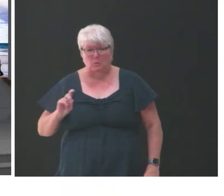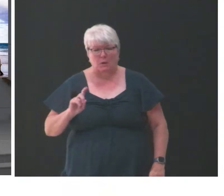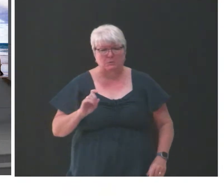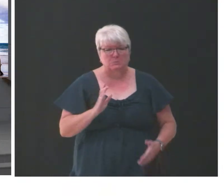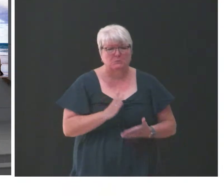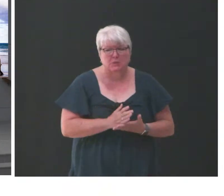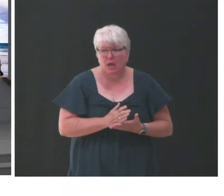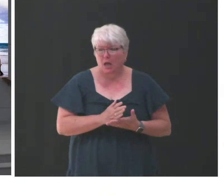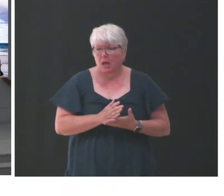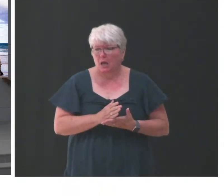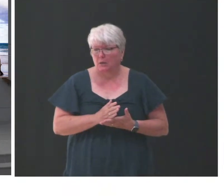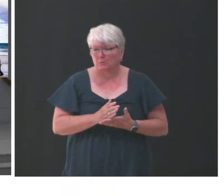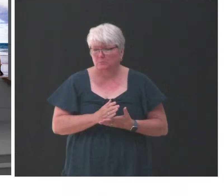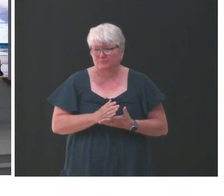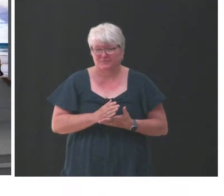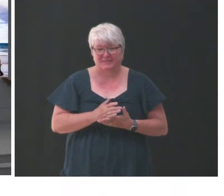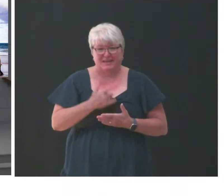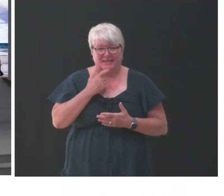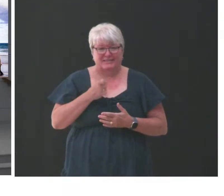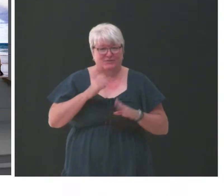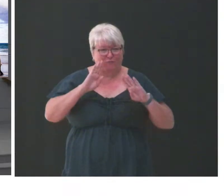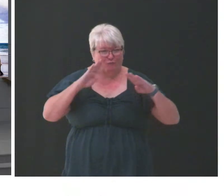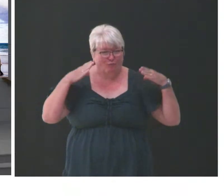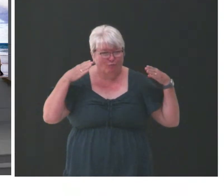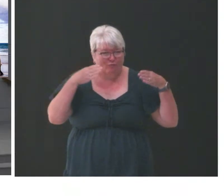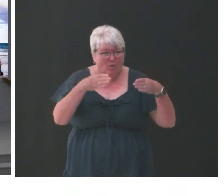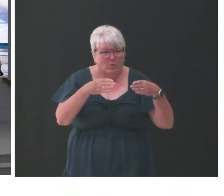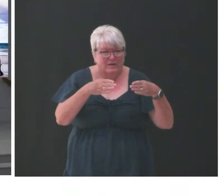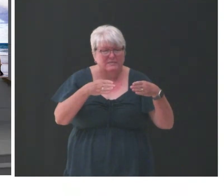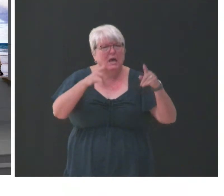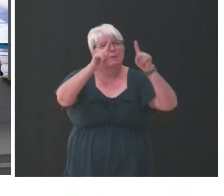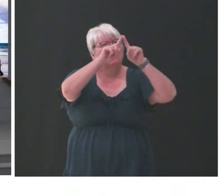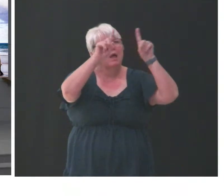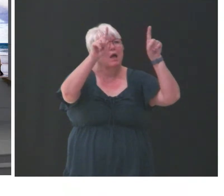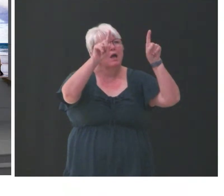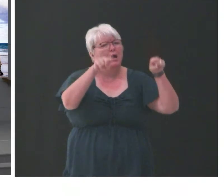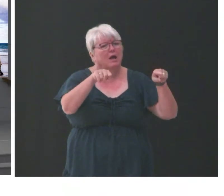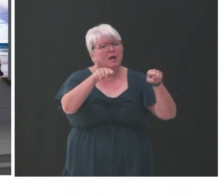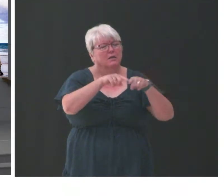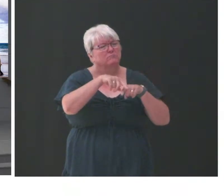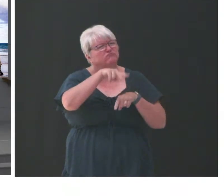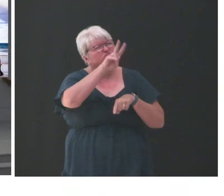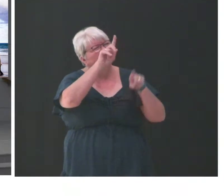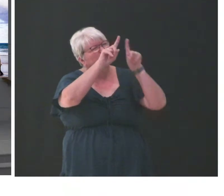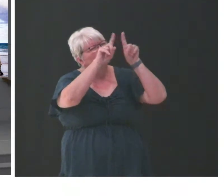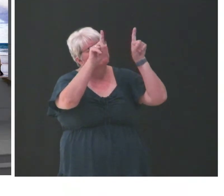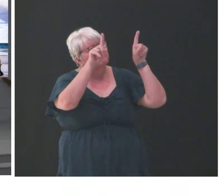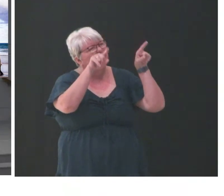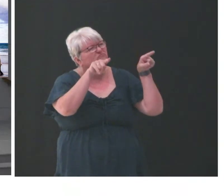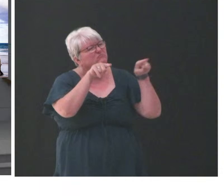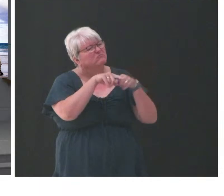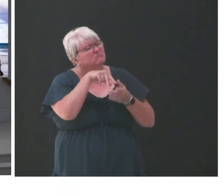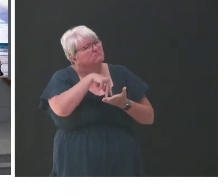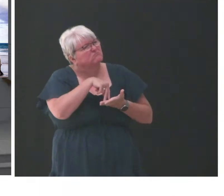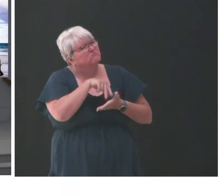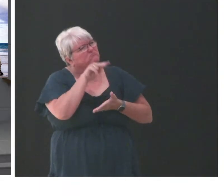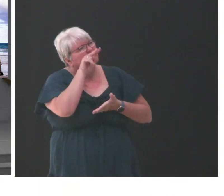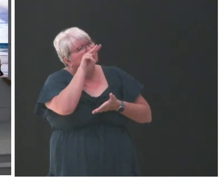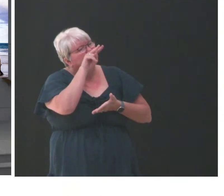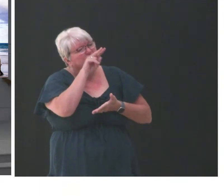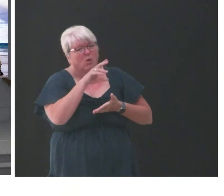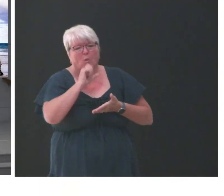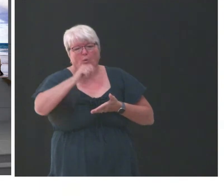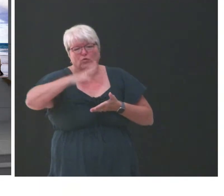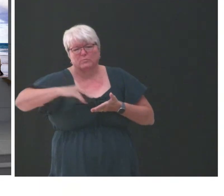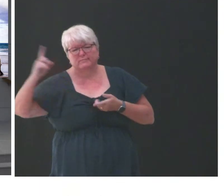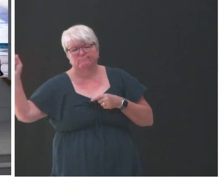into the actual auditorium, and he's focused on a plaque that's on the wall. And he's looking at this plaque on the wall, and he just kind of stands there for a long time until one of the older men